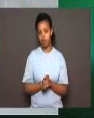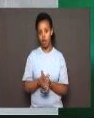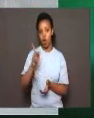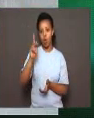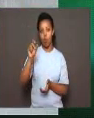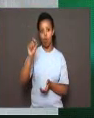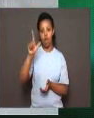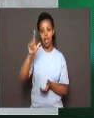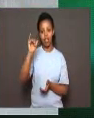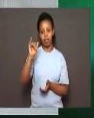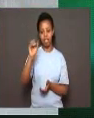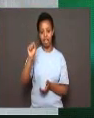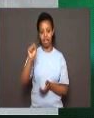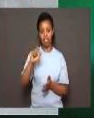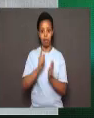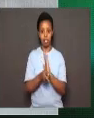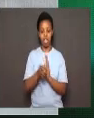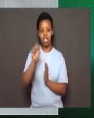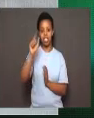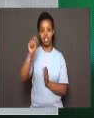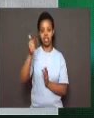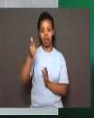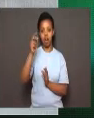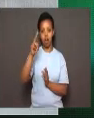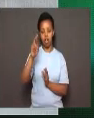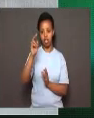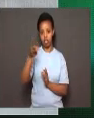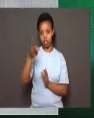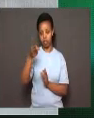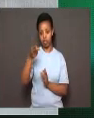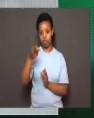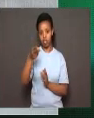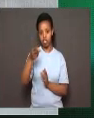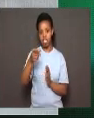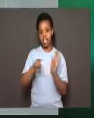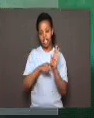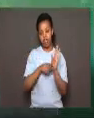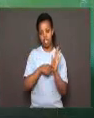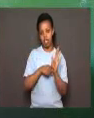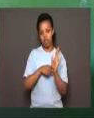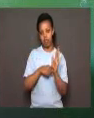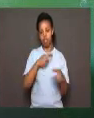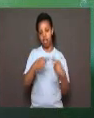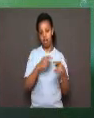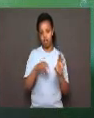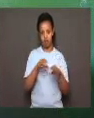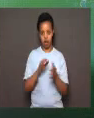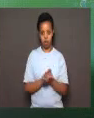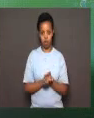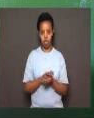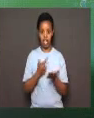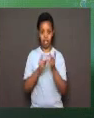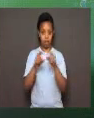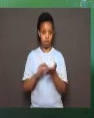Polysaccharides, like starch, react negatively to Benedict's test. Let us do